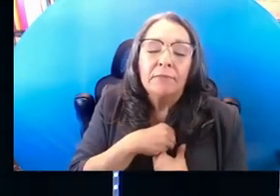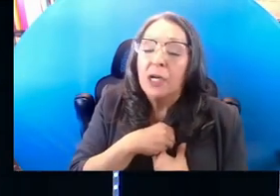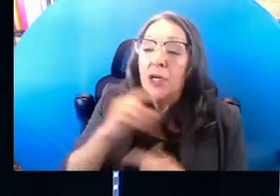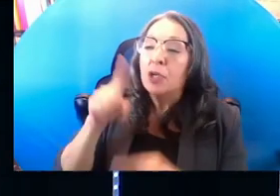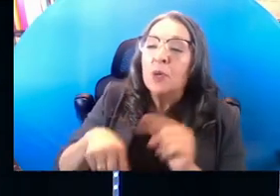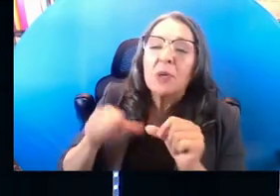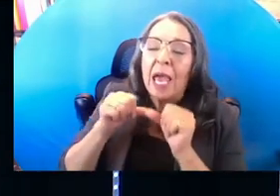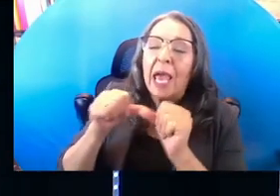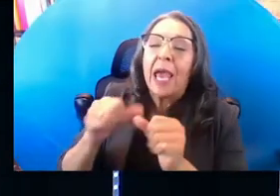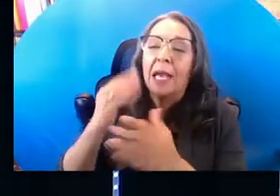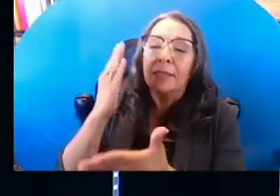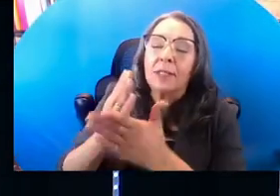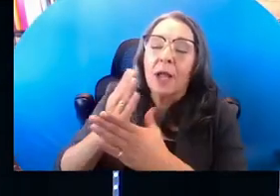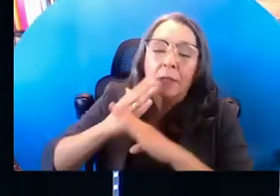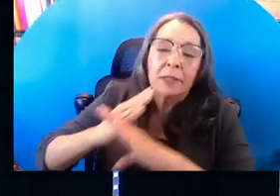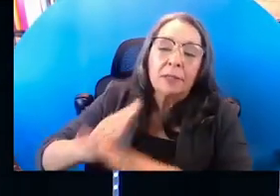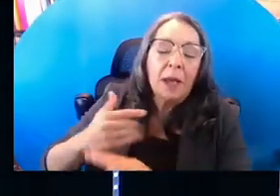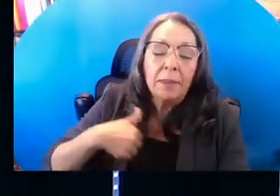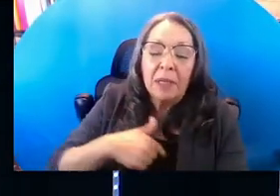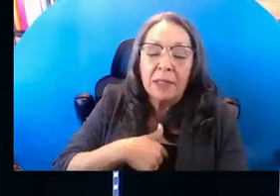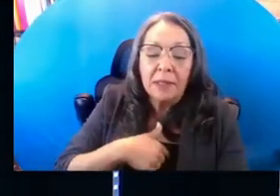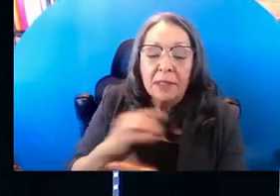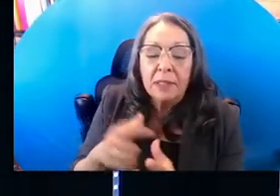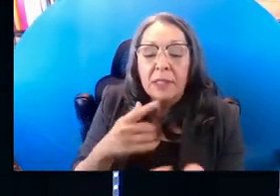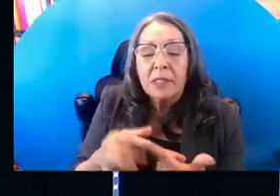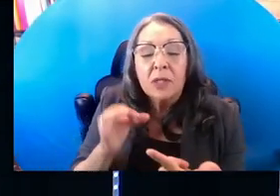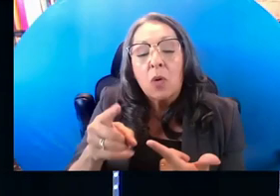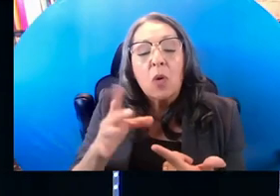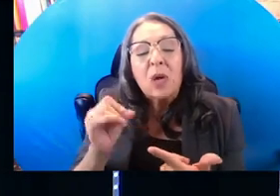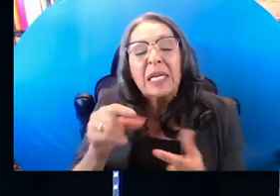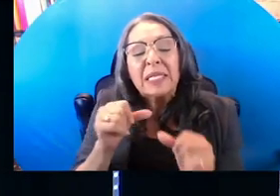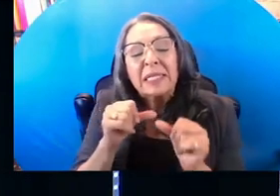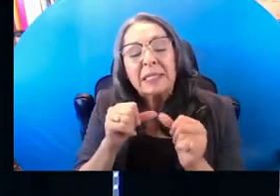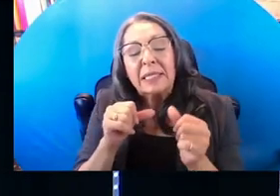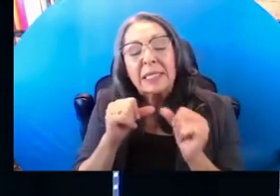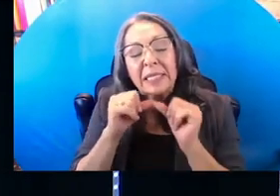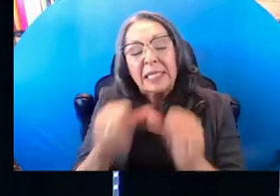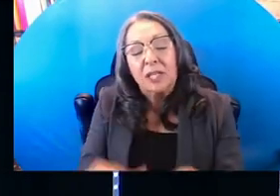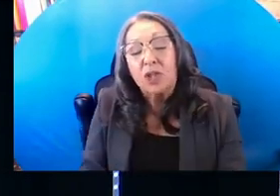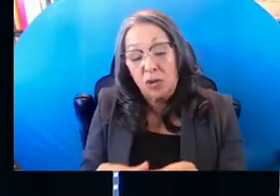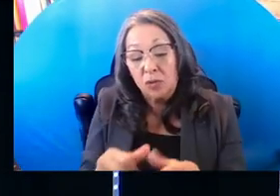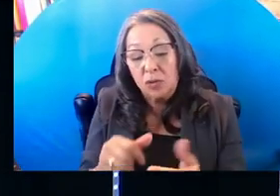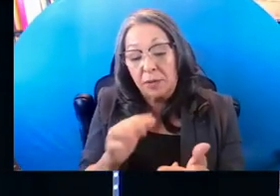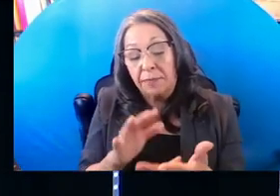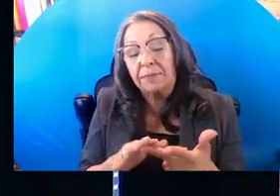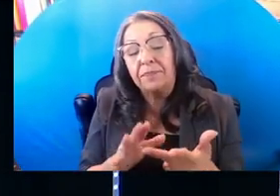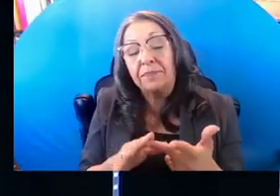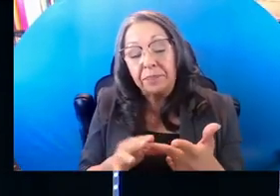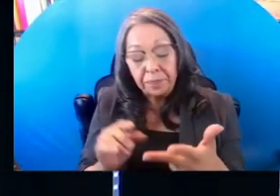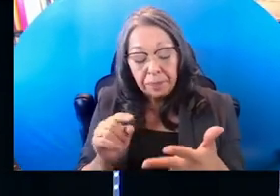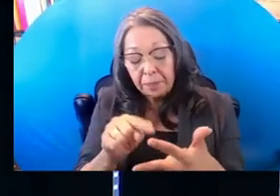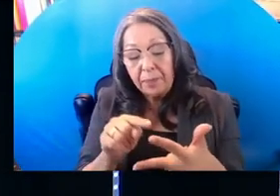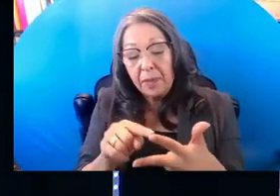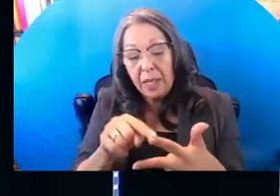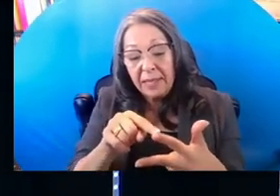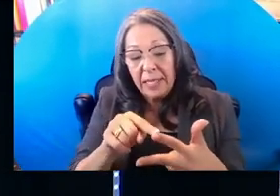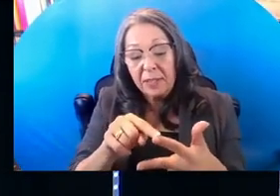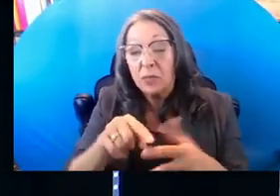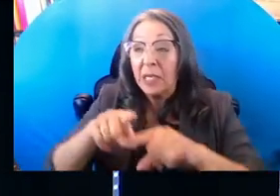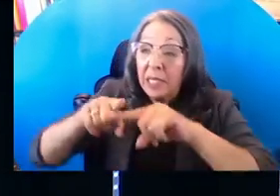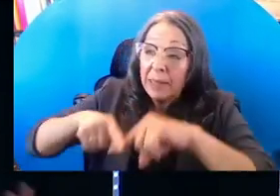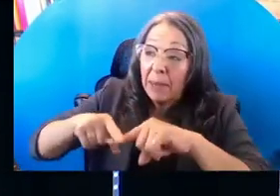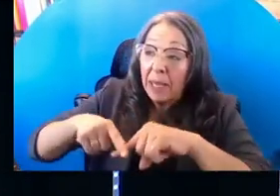We have to be aware. And again, like I said, it's a continuation because here's the good news, a continuation of that second point that we can rely on God